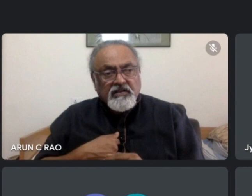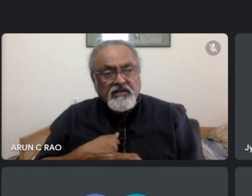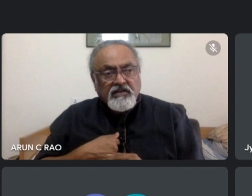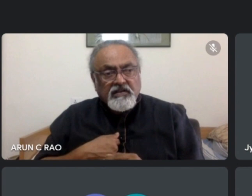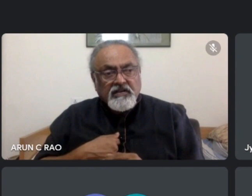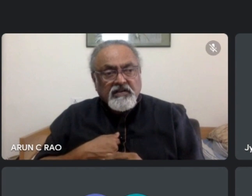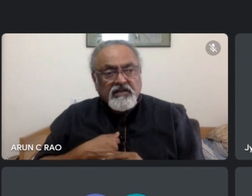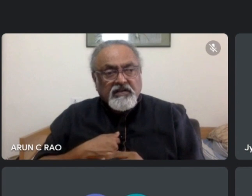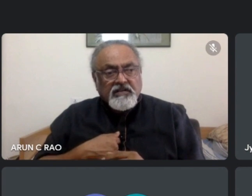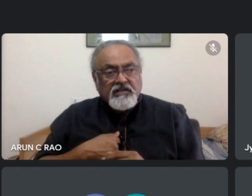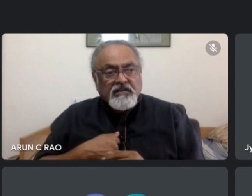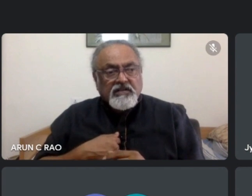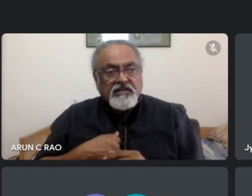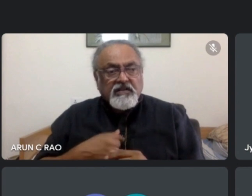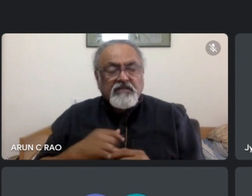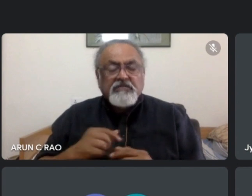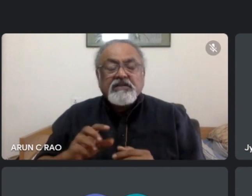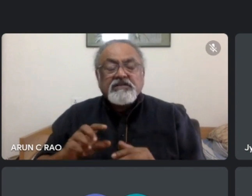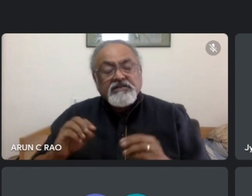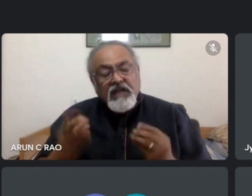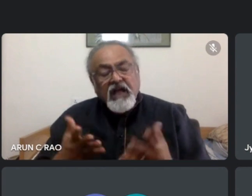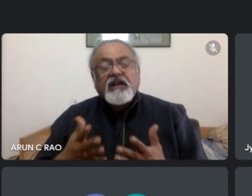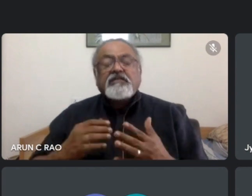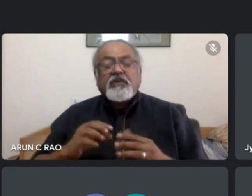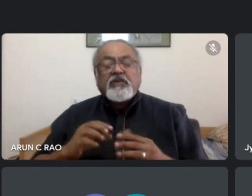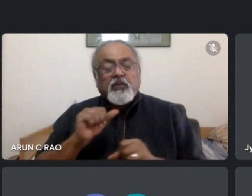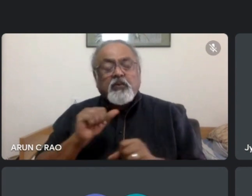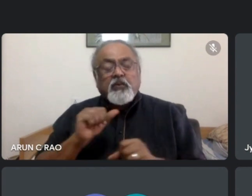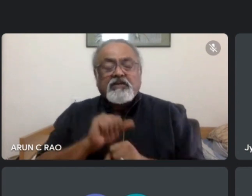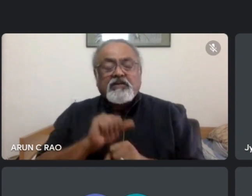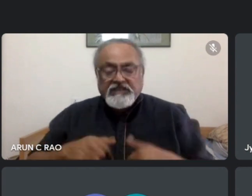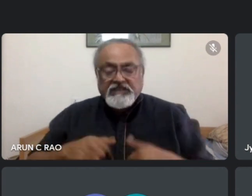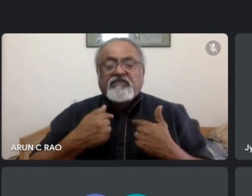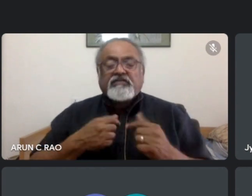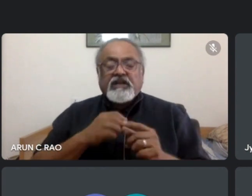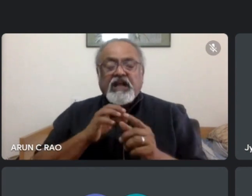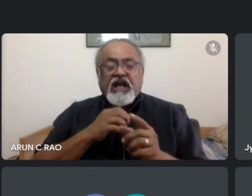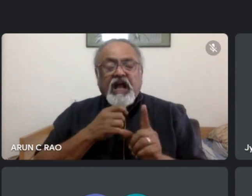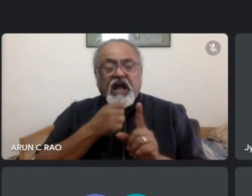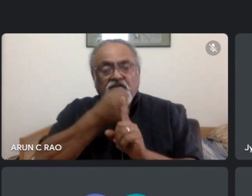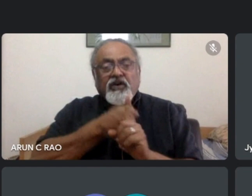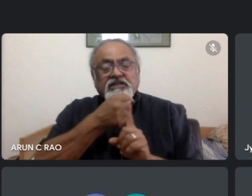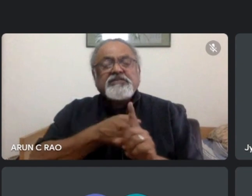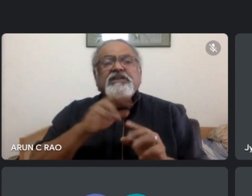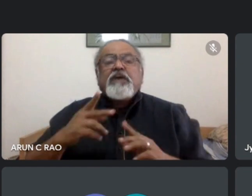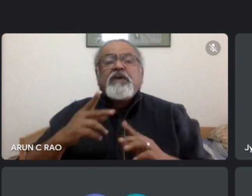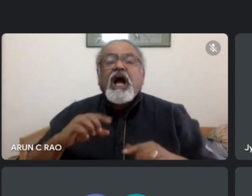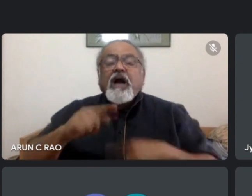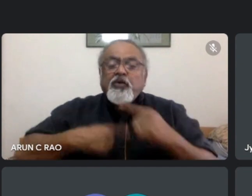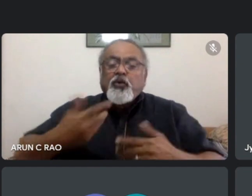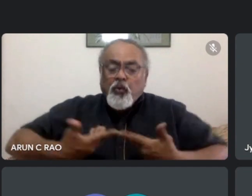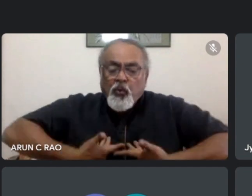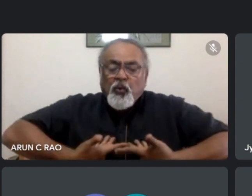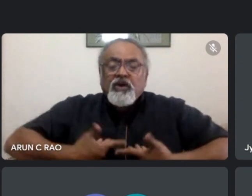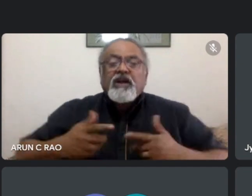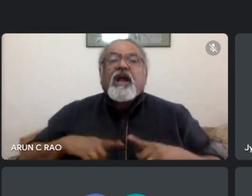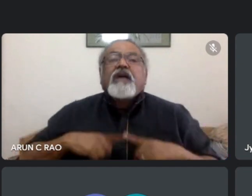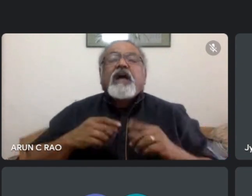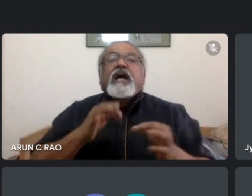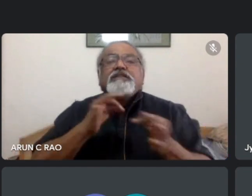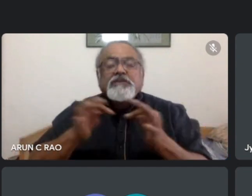engaging in self advocacy. Um, Not just in the sense that